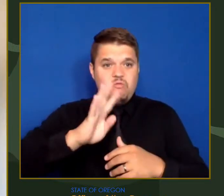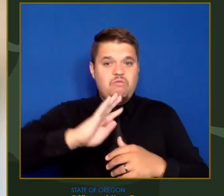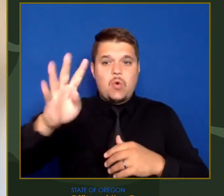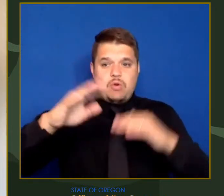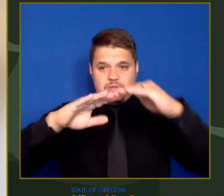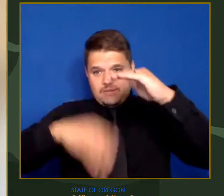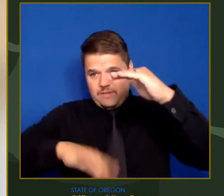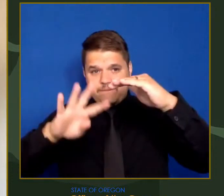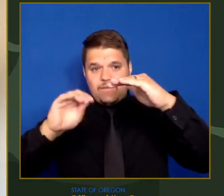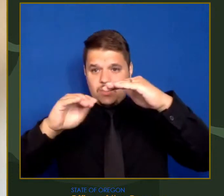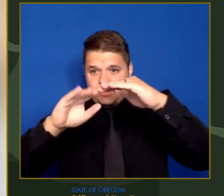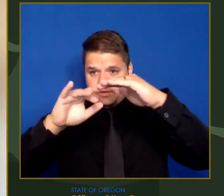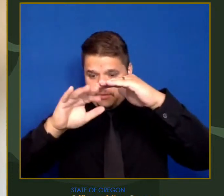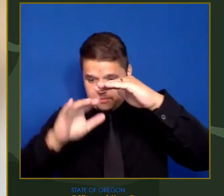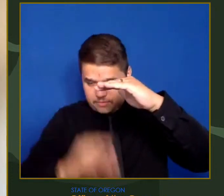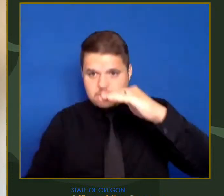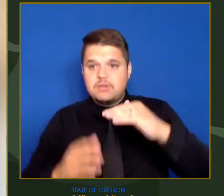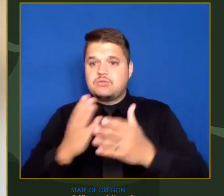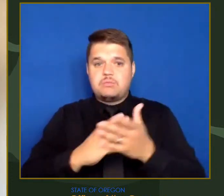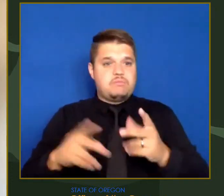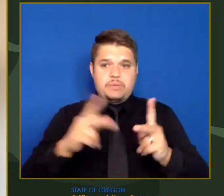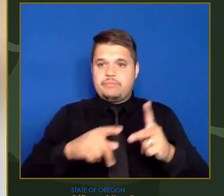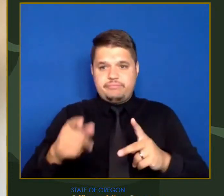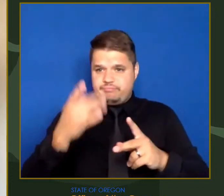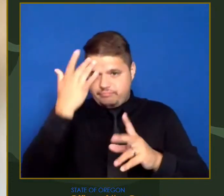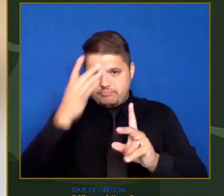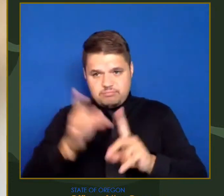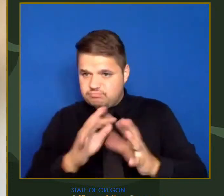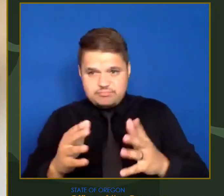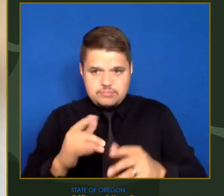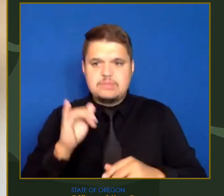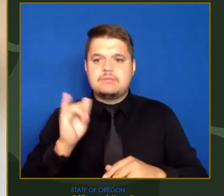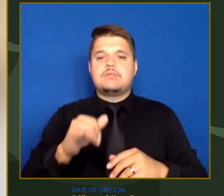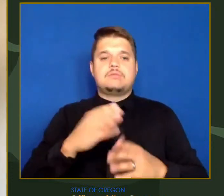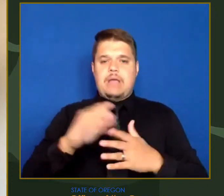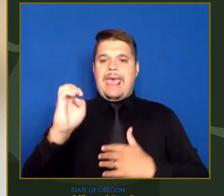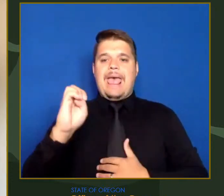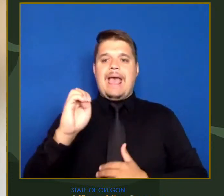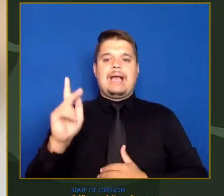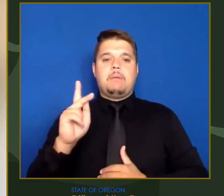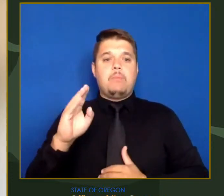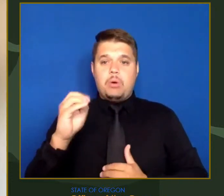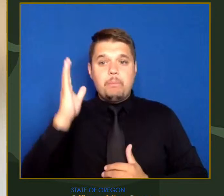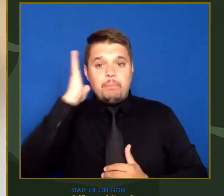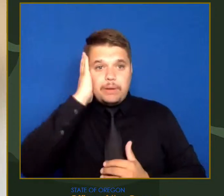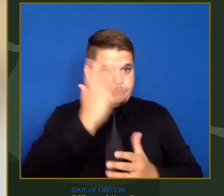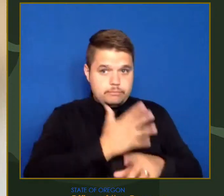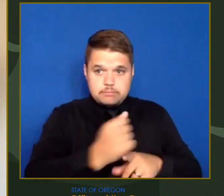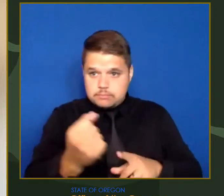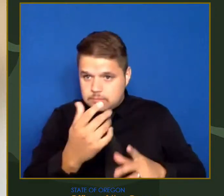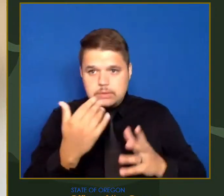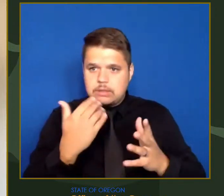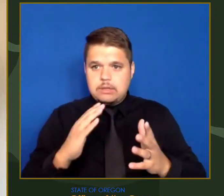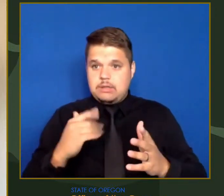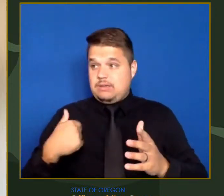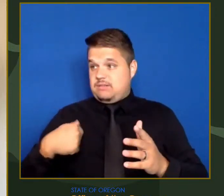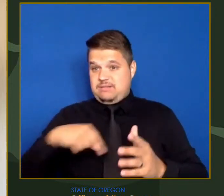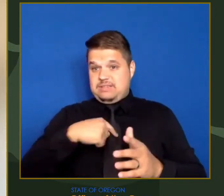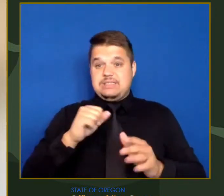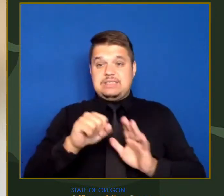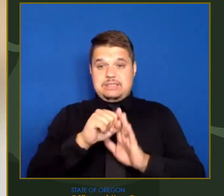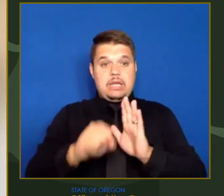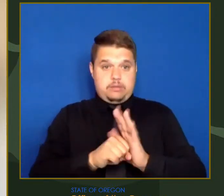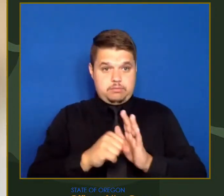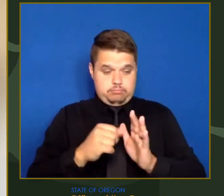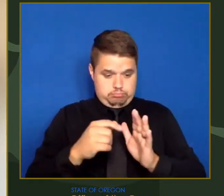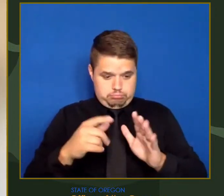state because all of the ECMO beds in our state are taken up, and they had to be shipped out. There was another person that